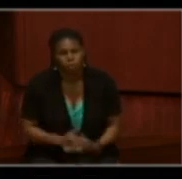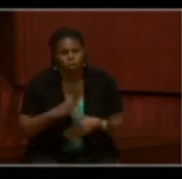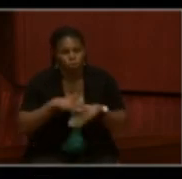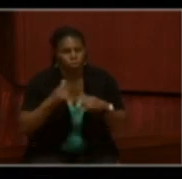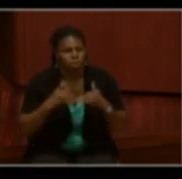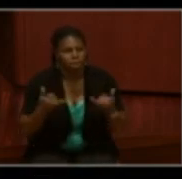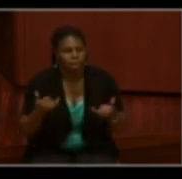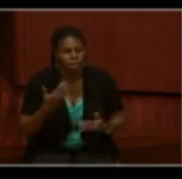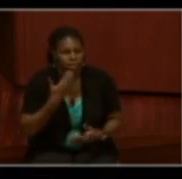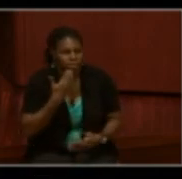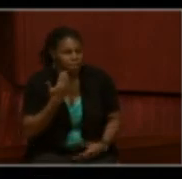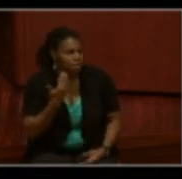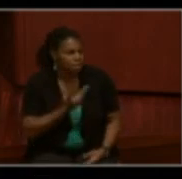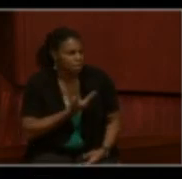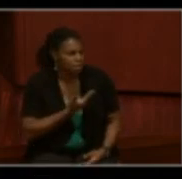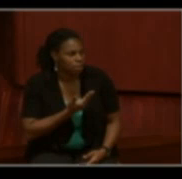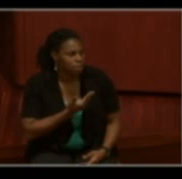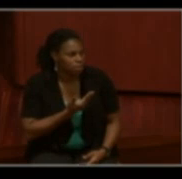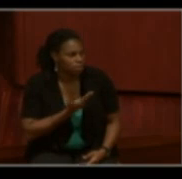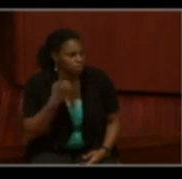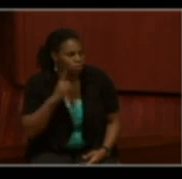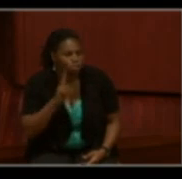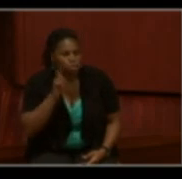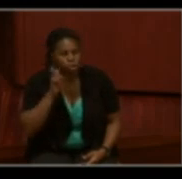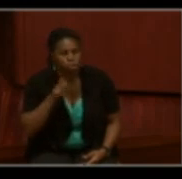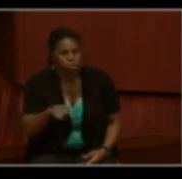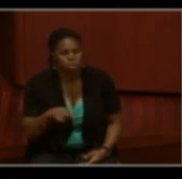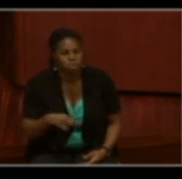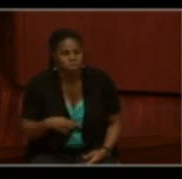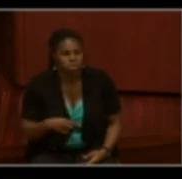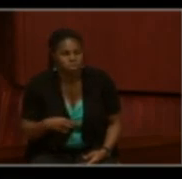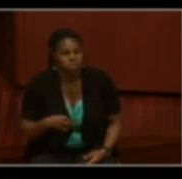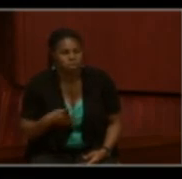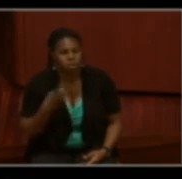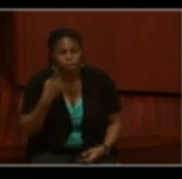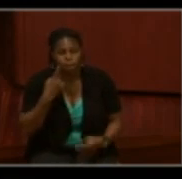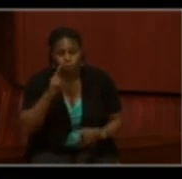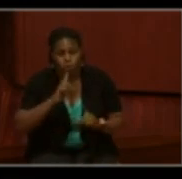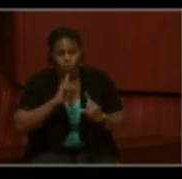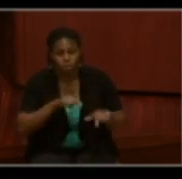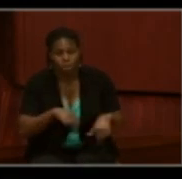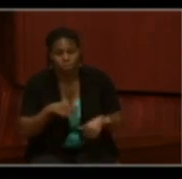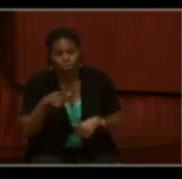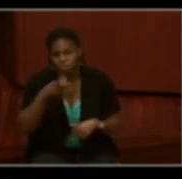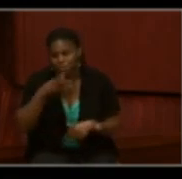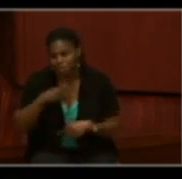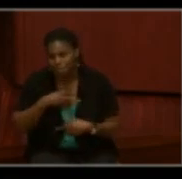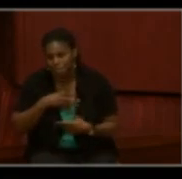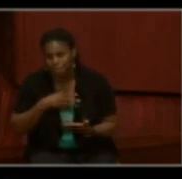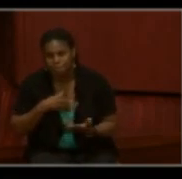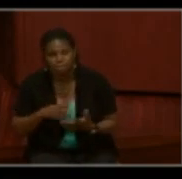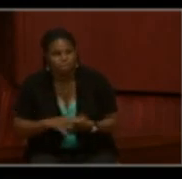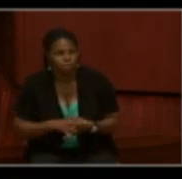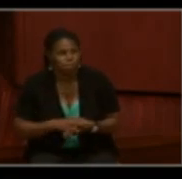Thank you for your questions and for your answers, ladies, and